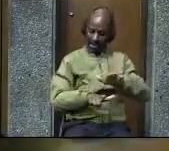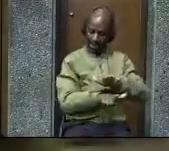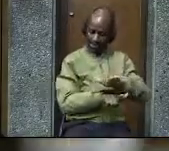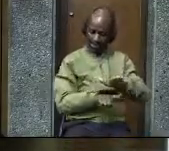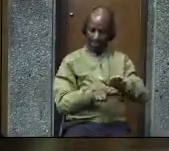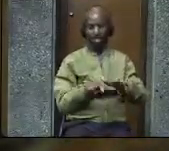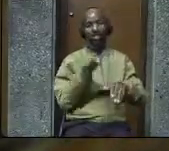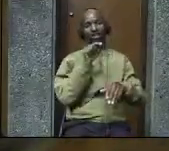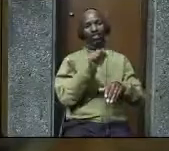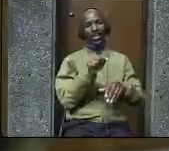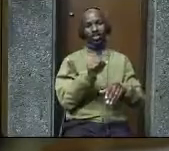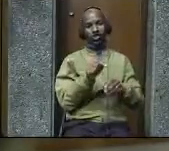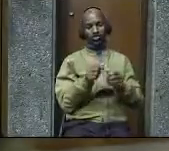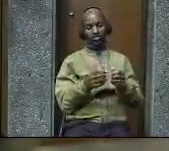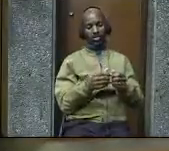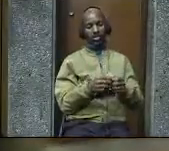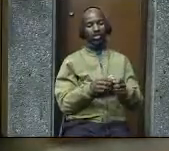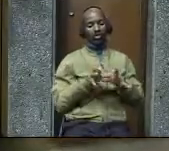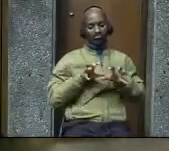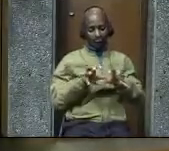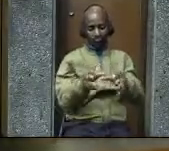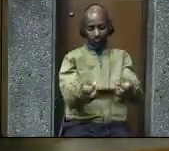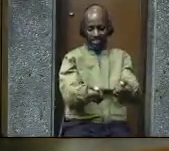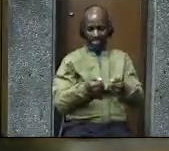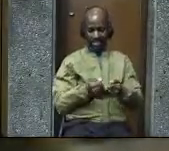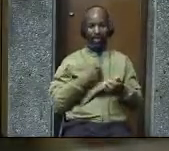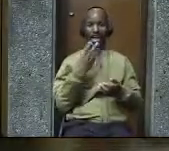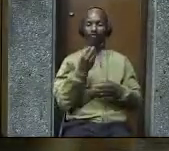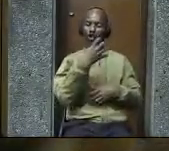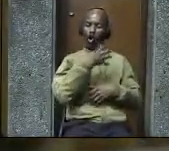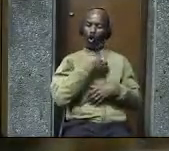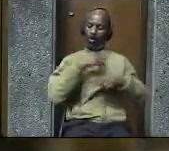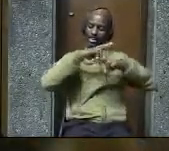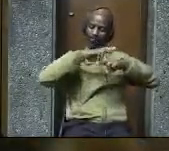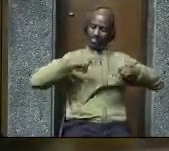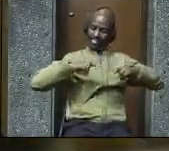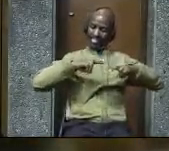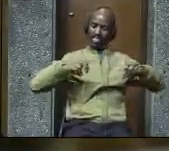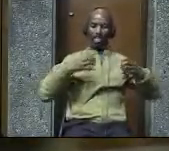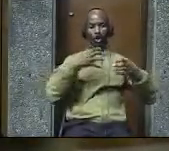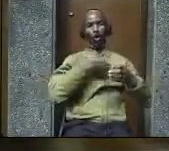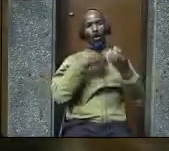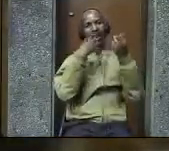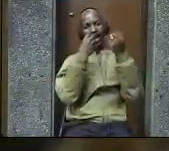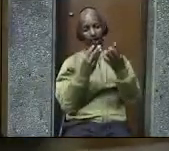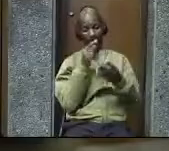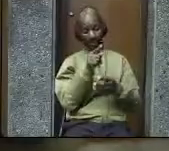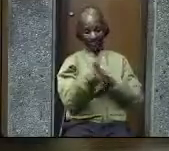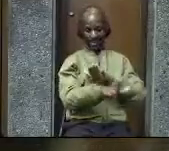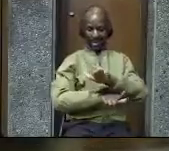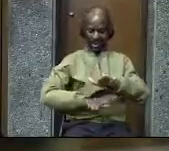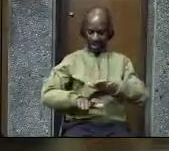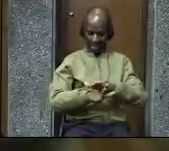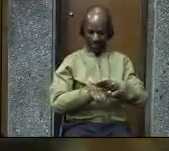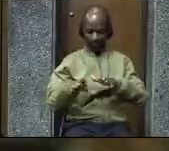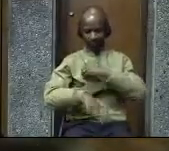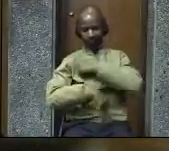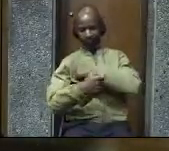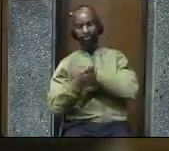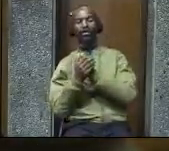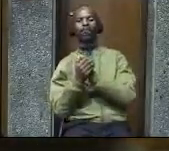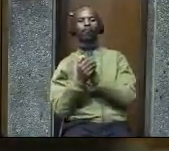land elukuthi yathathwa forcefully? Have you have your own investigation, your own stats? Good, this is the land that was taken by